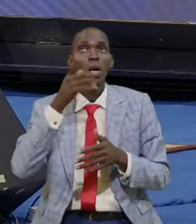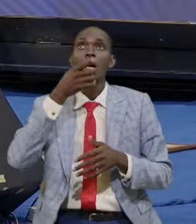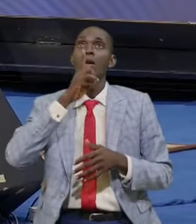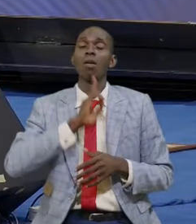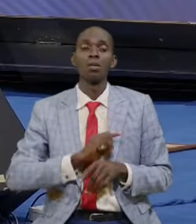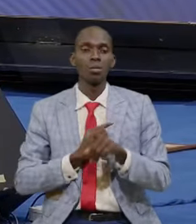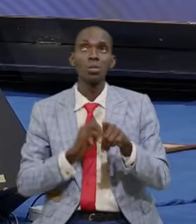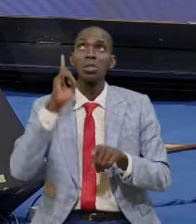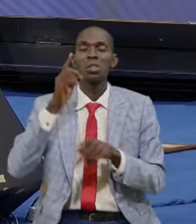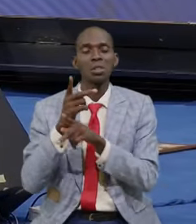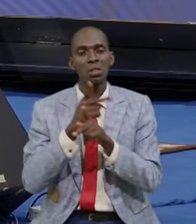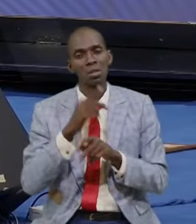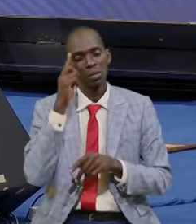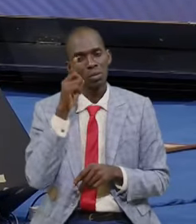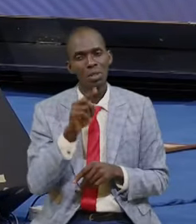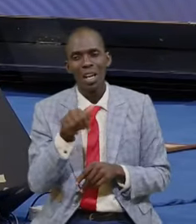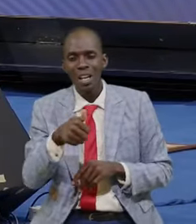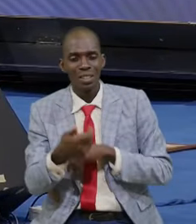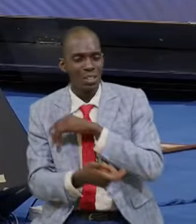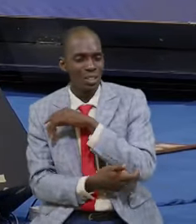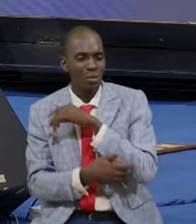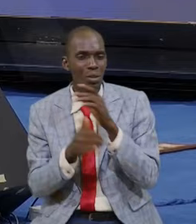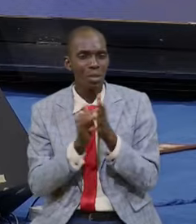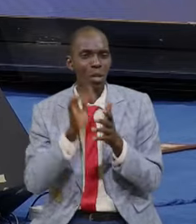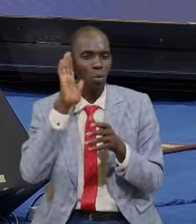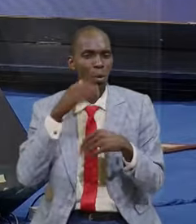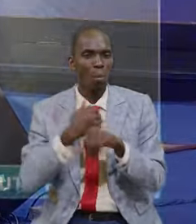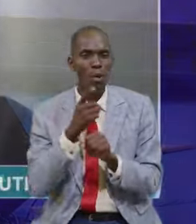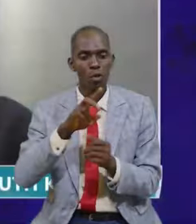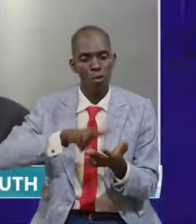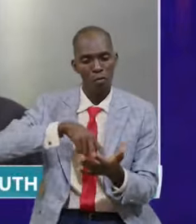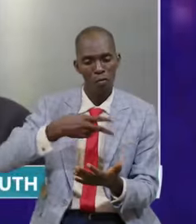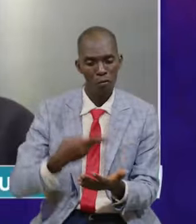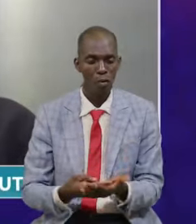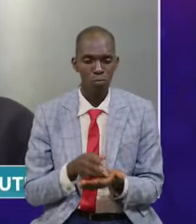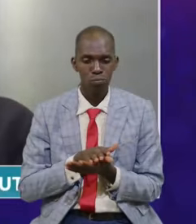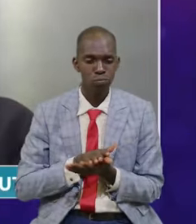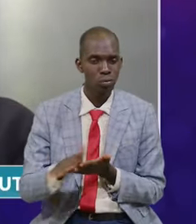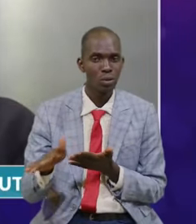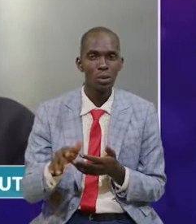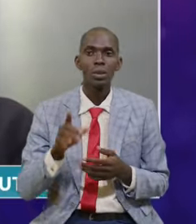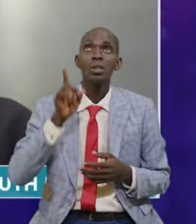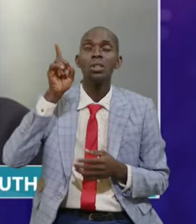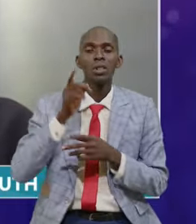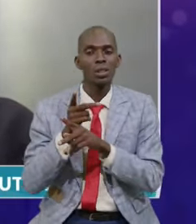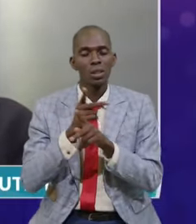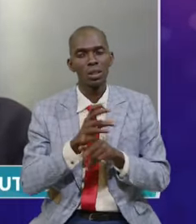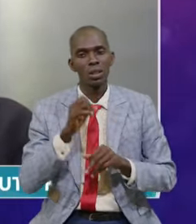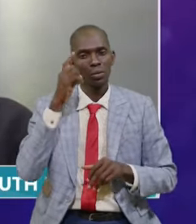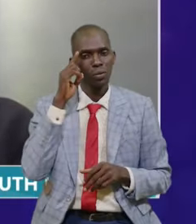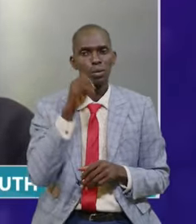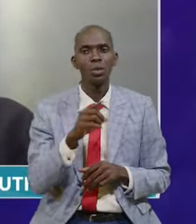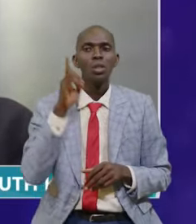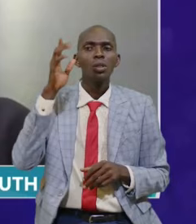you. Any temptation that will make you fall flat, he cares for you. He'll not